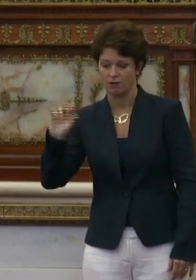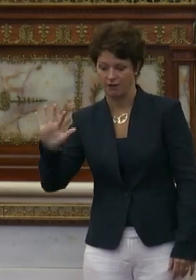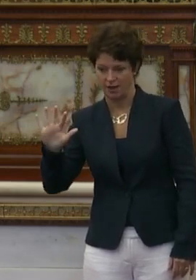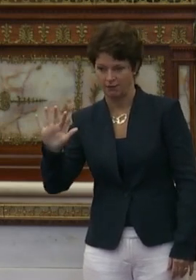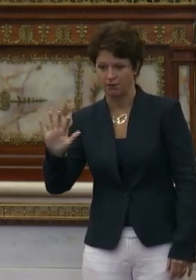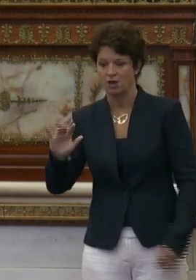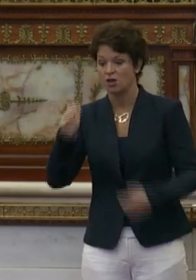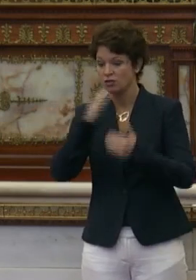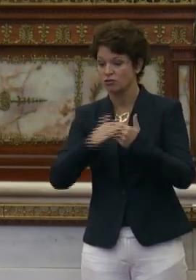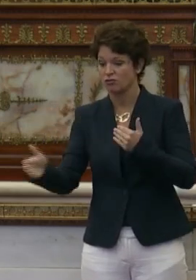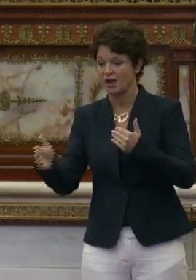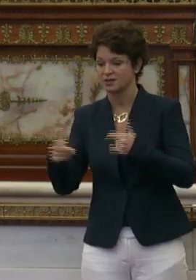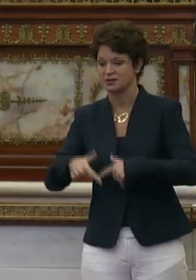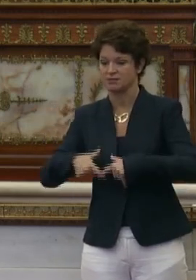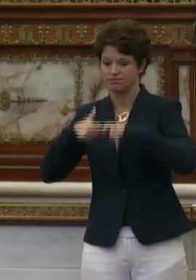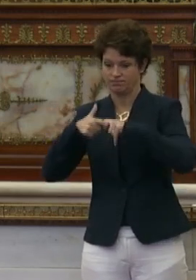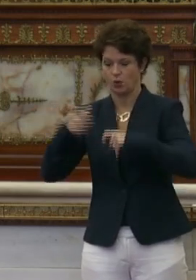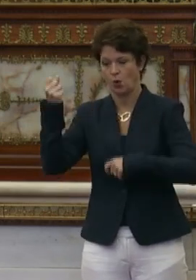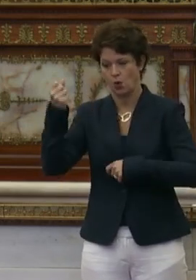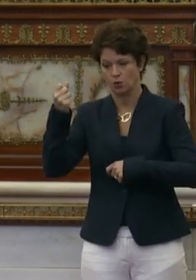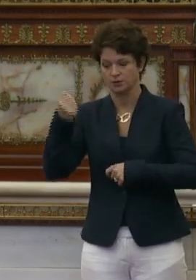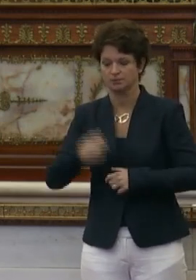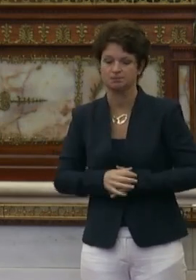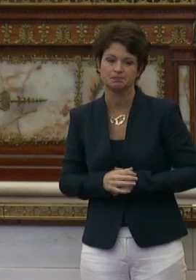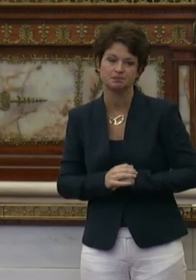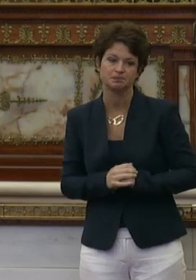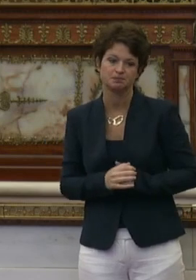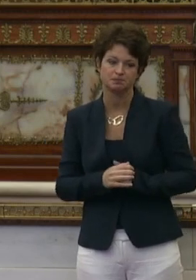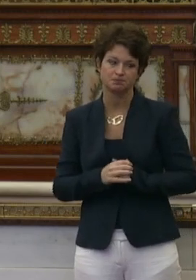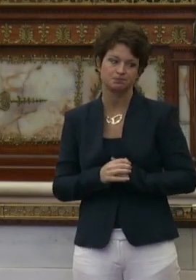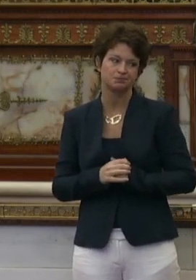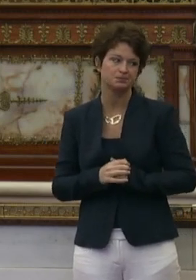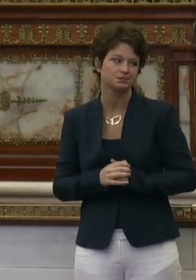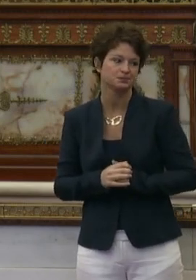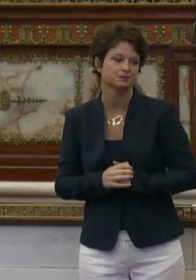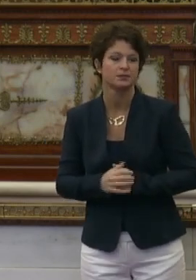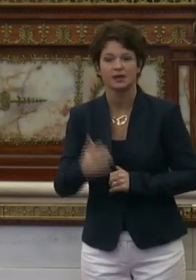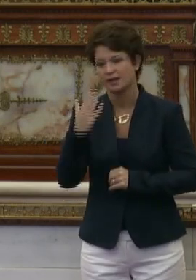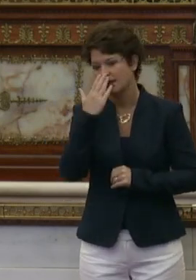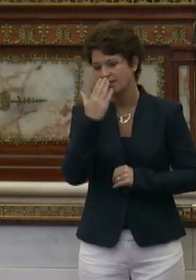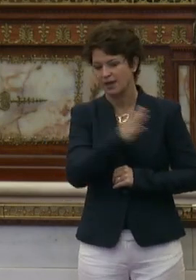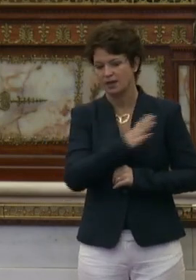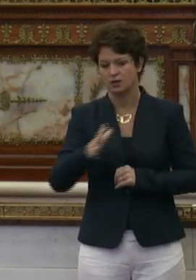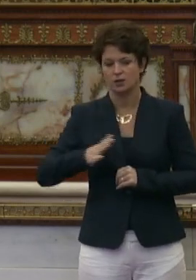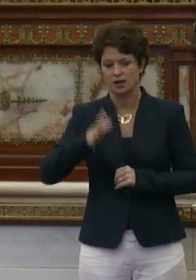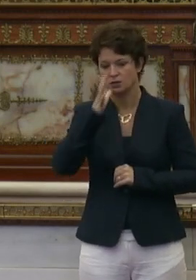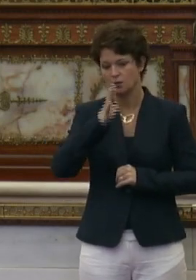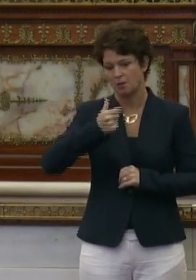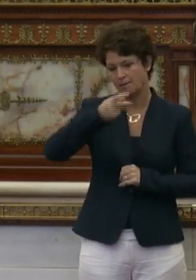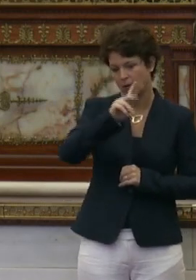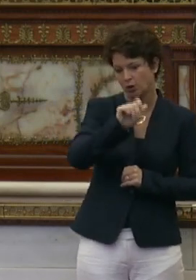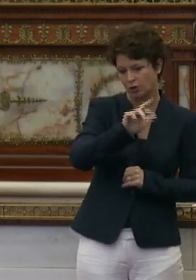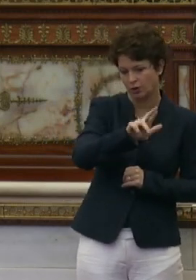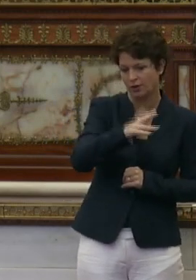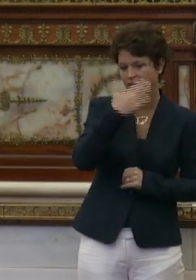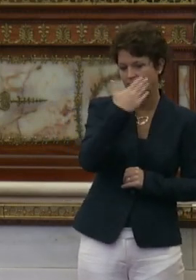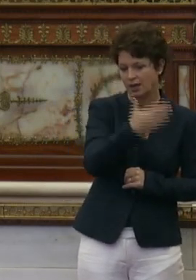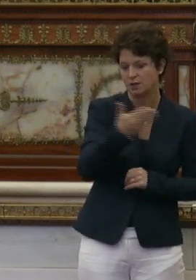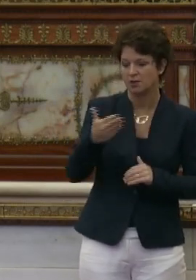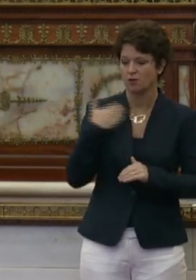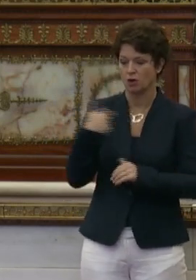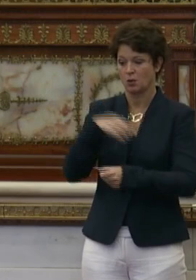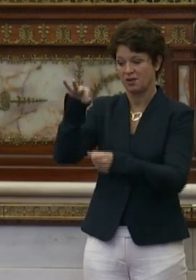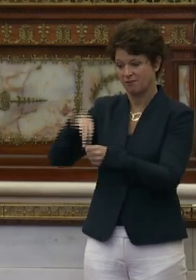200305. All other resolutions and bills are being held. Thank you, Councilwoman. So before considering